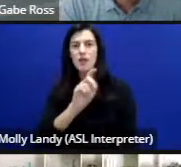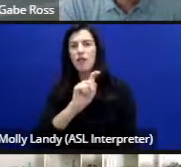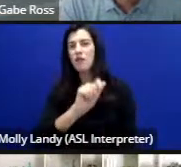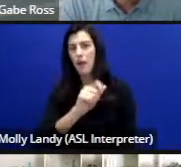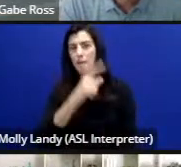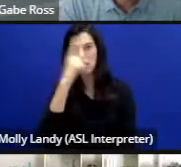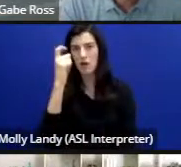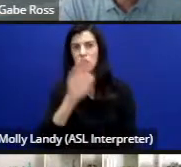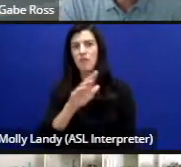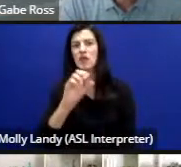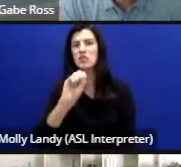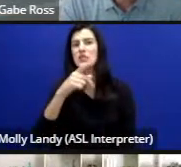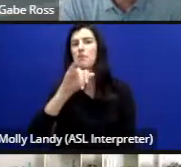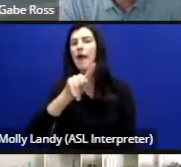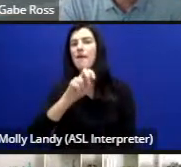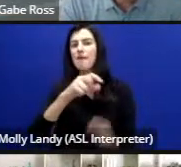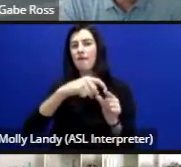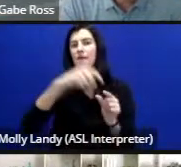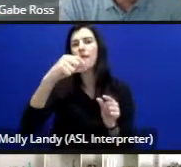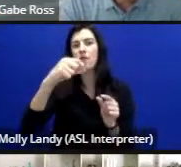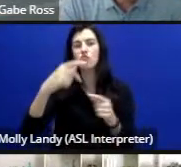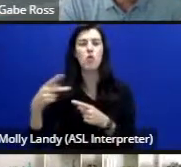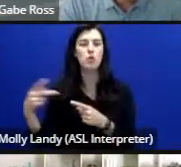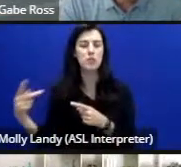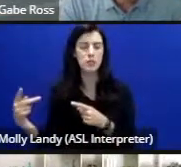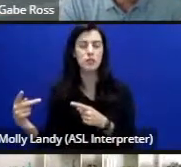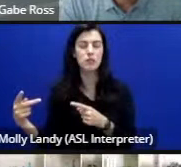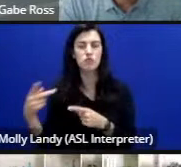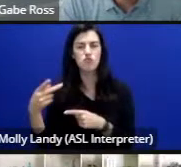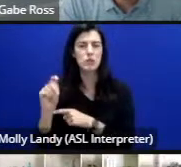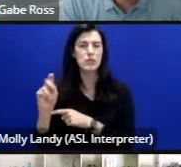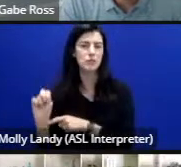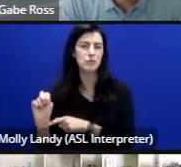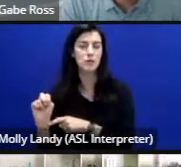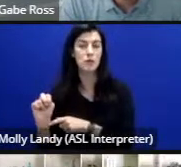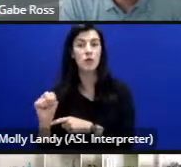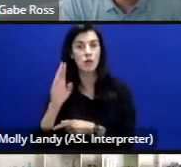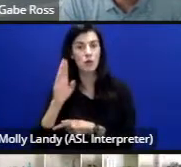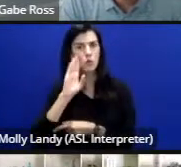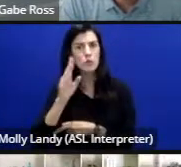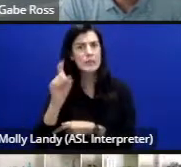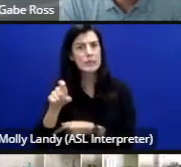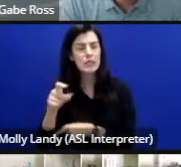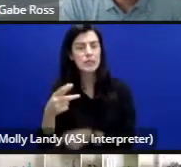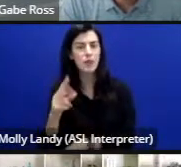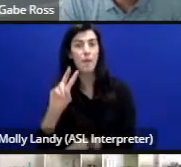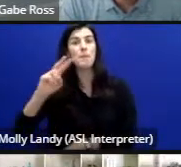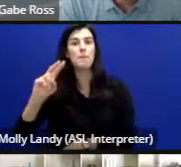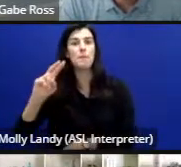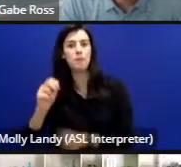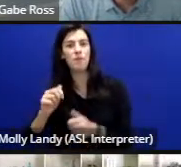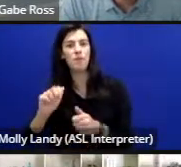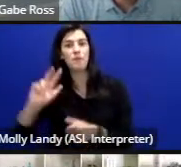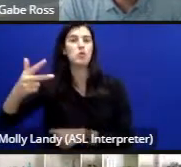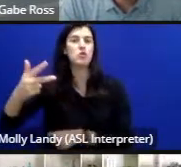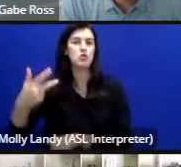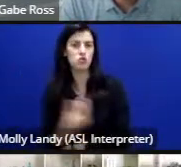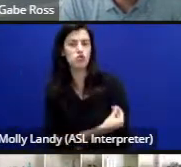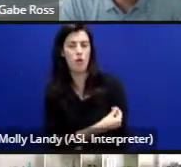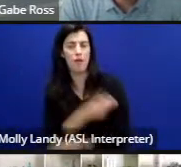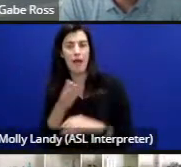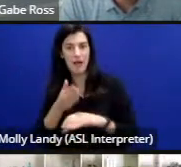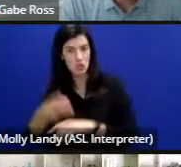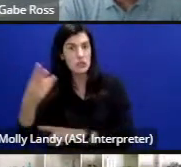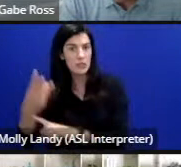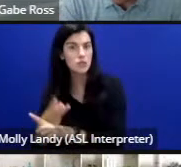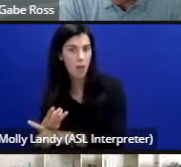Pfizer's CEO just came out and said you'll need a booster shot after 6 months. As another gentleman said, according to the VAERS report,